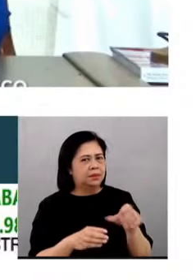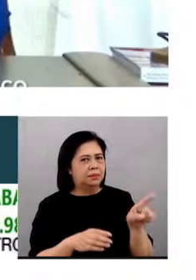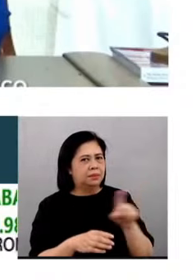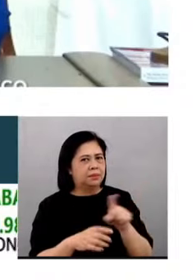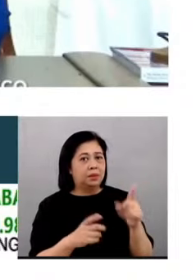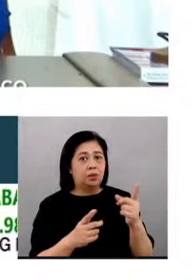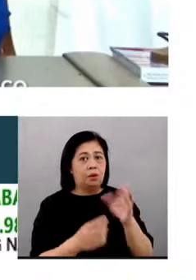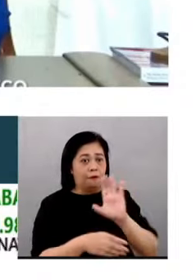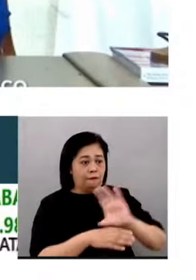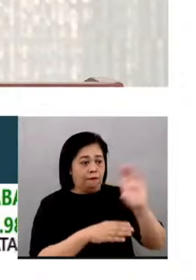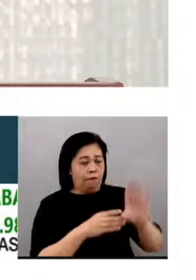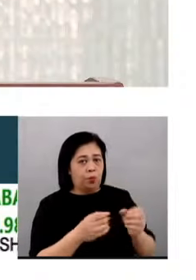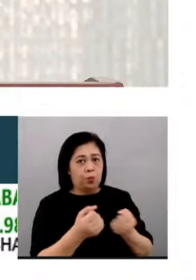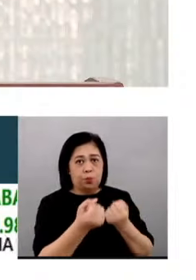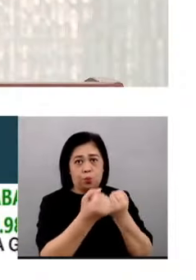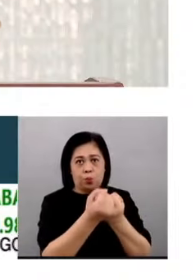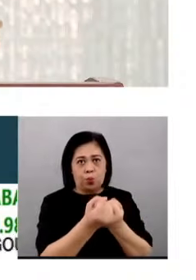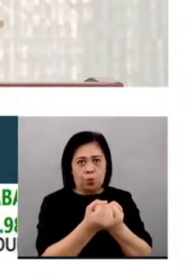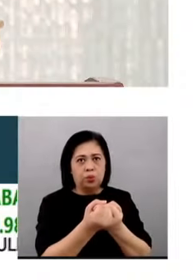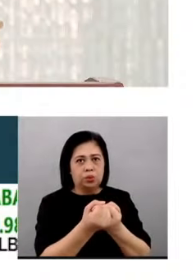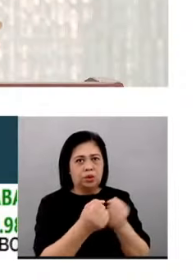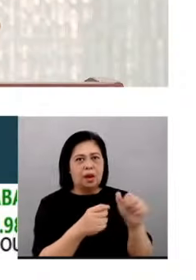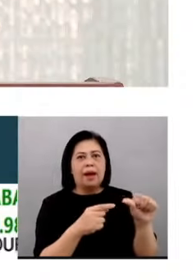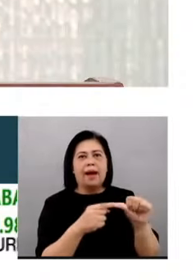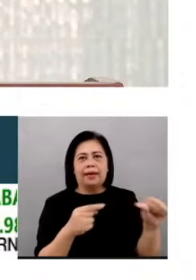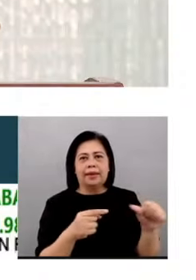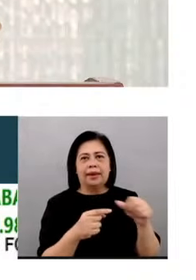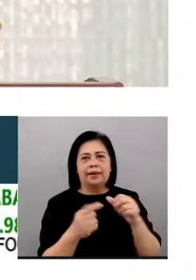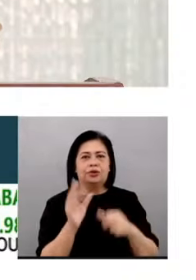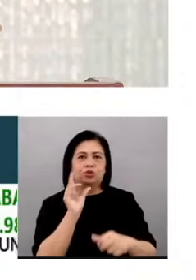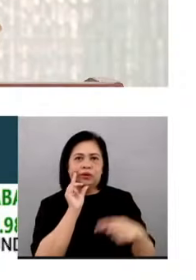support is really an anti-Duterte